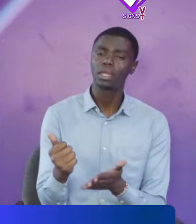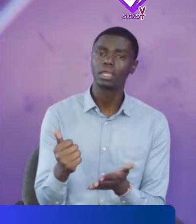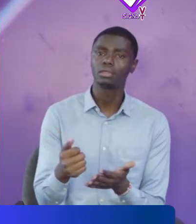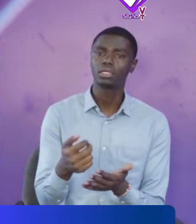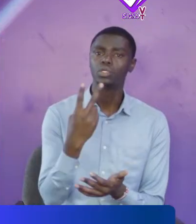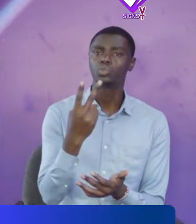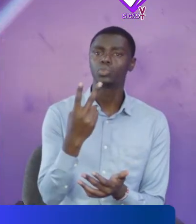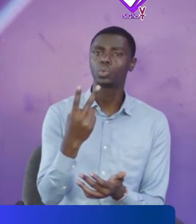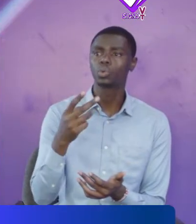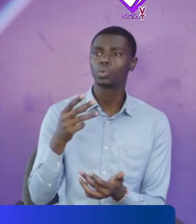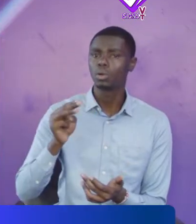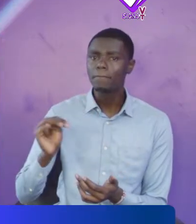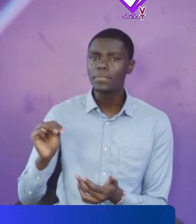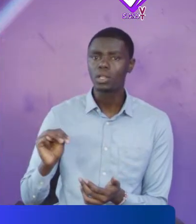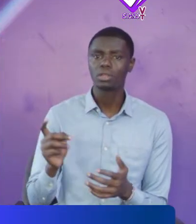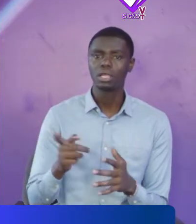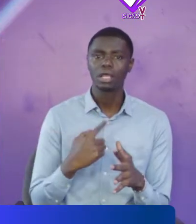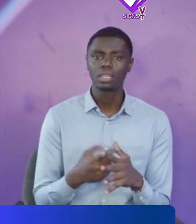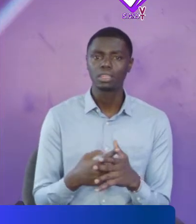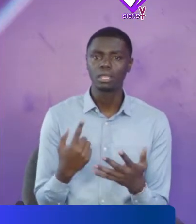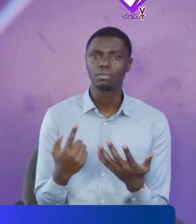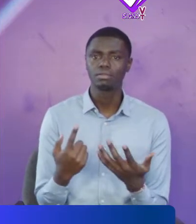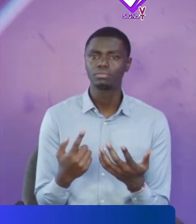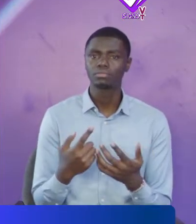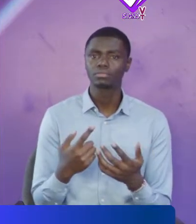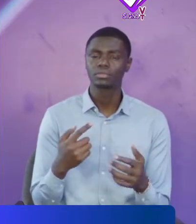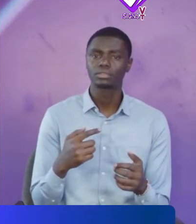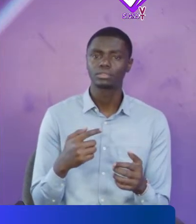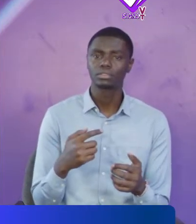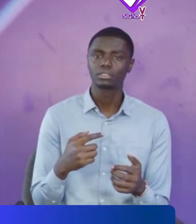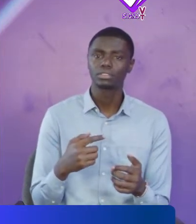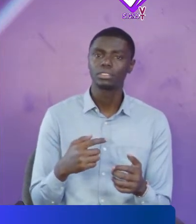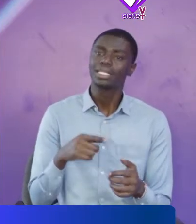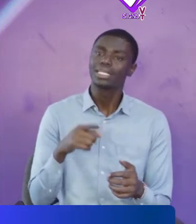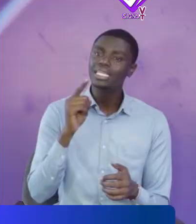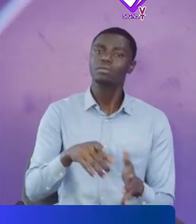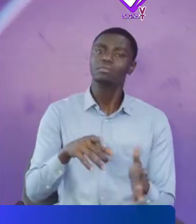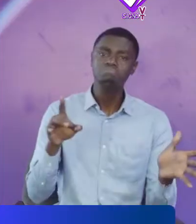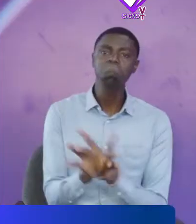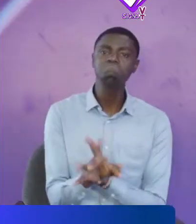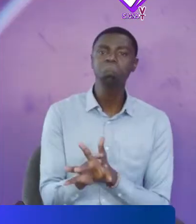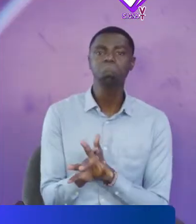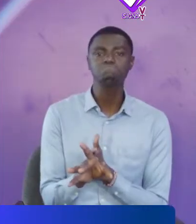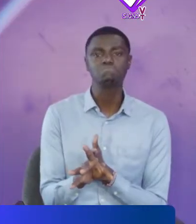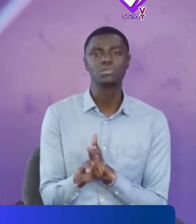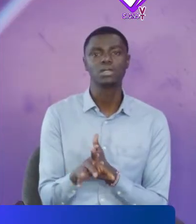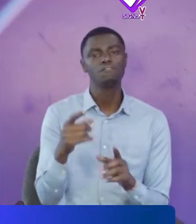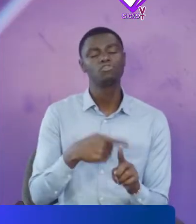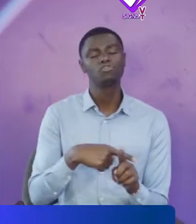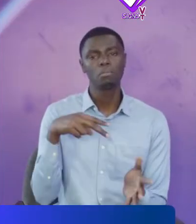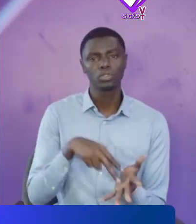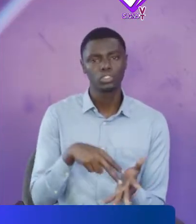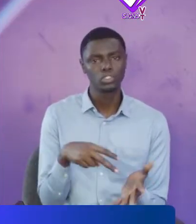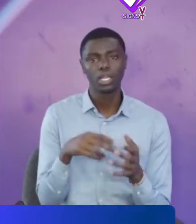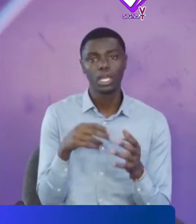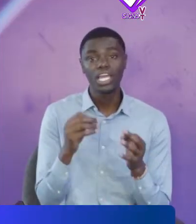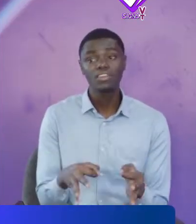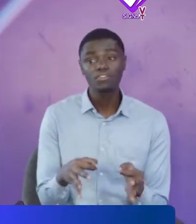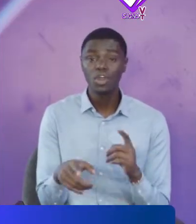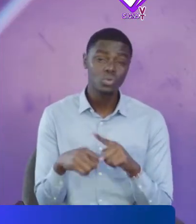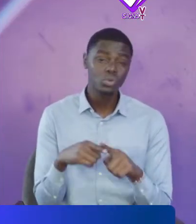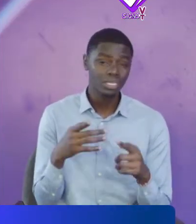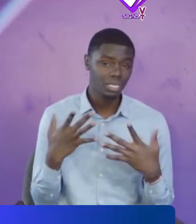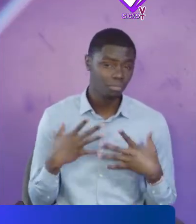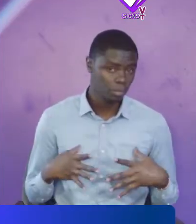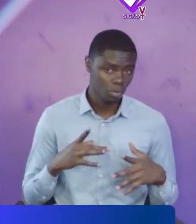million each, then they remain eligible for election. They should not be even eligible for election. Yeah. If you make someone lose lives,